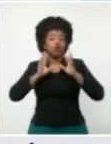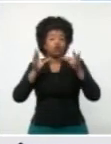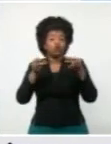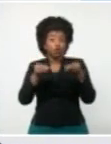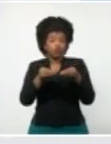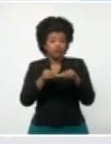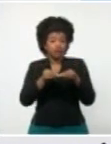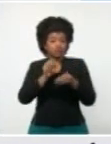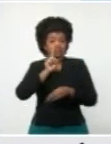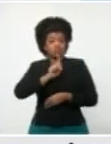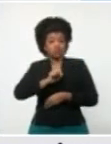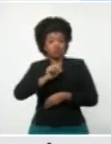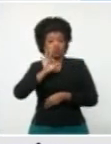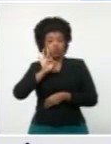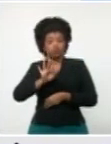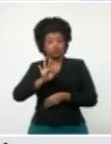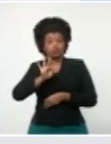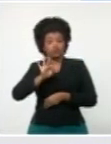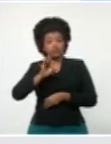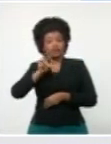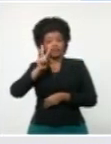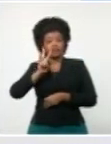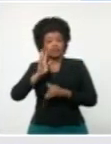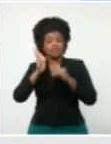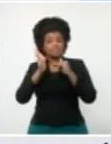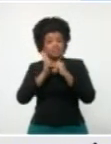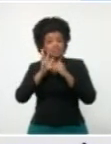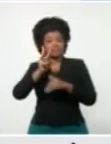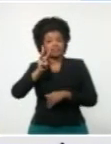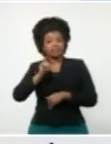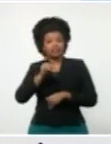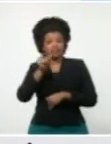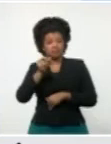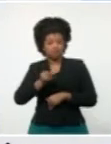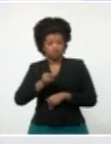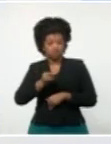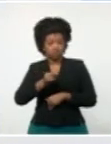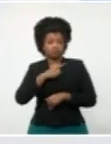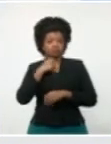183,030 deaths, and that gives a lethality of